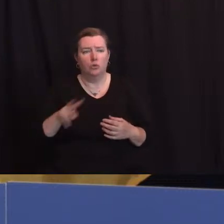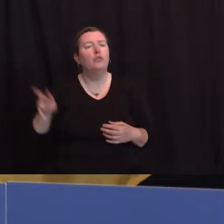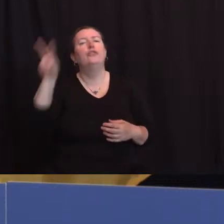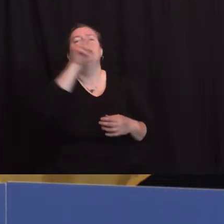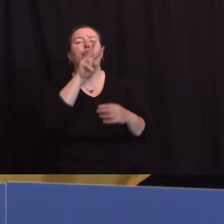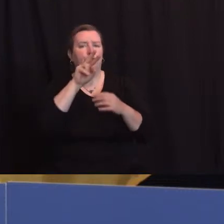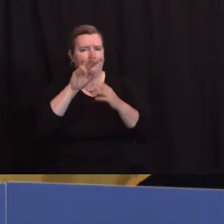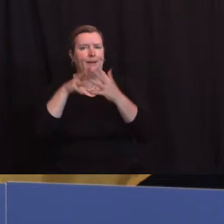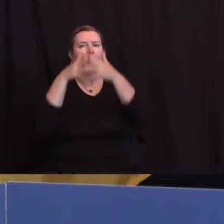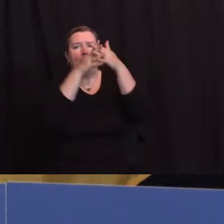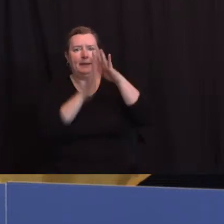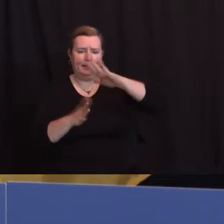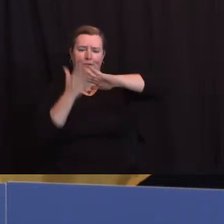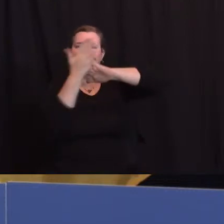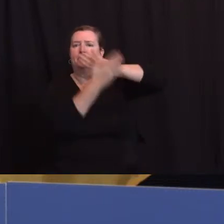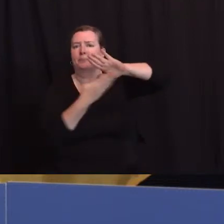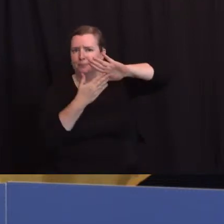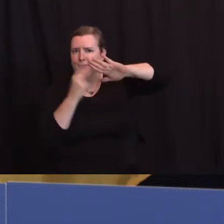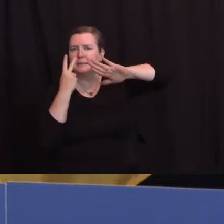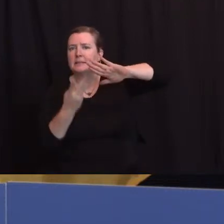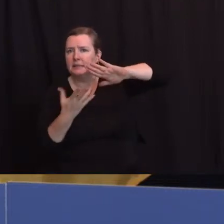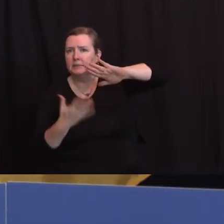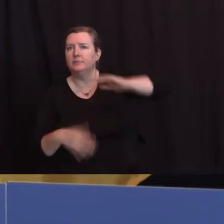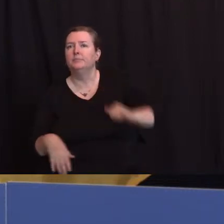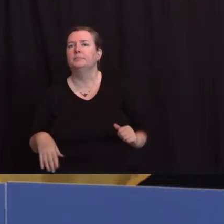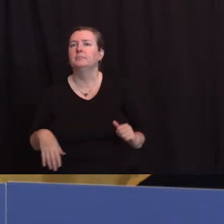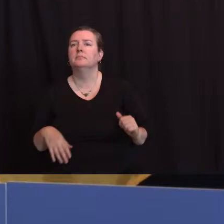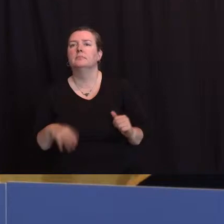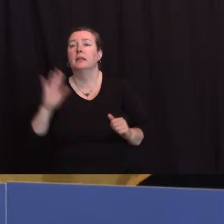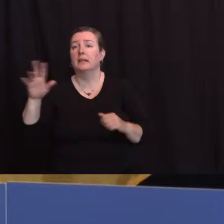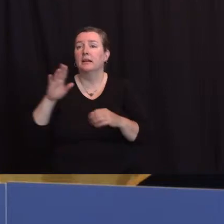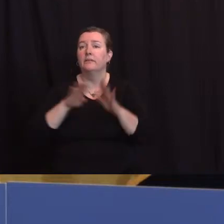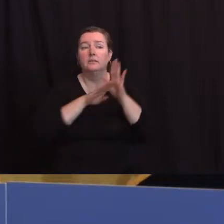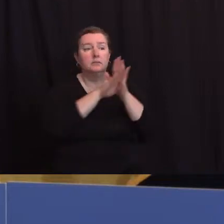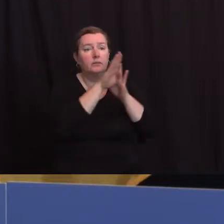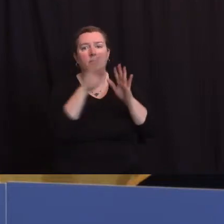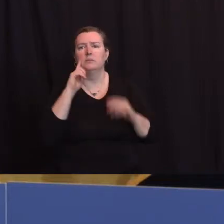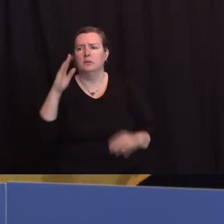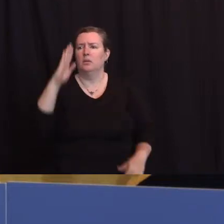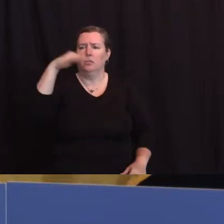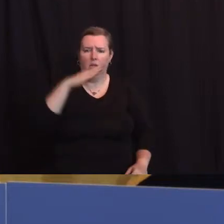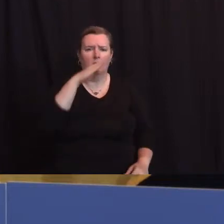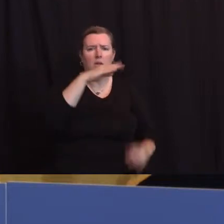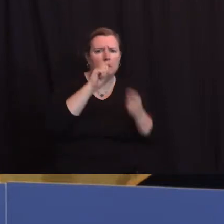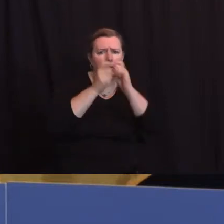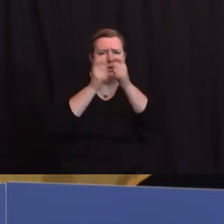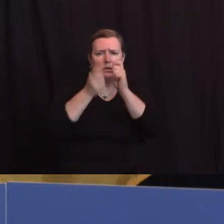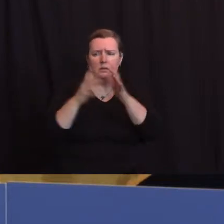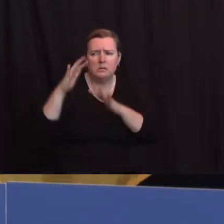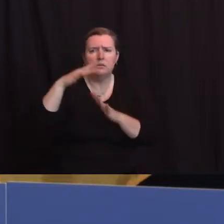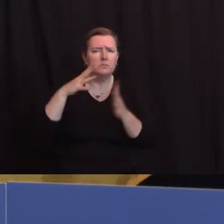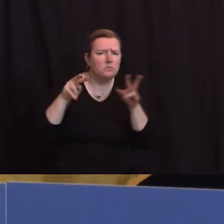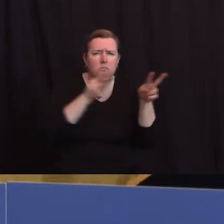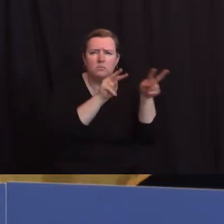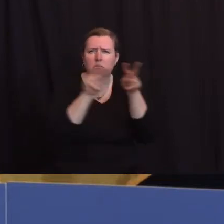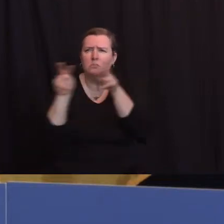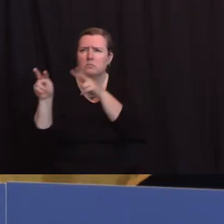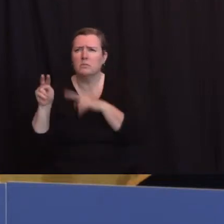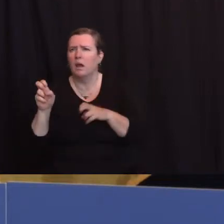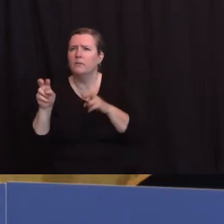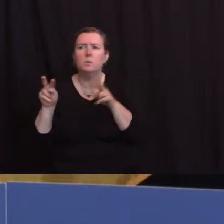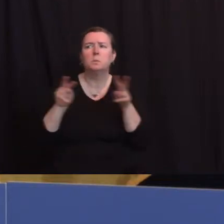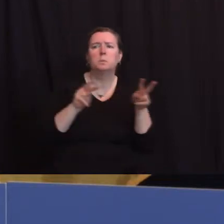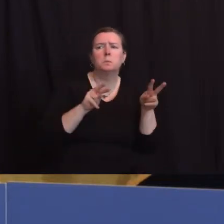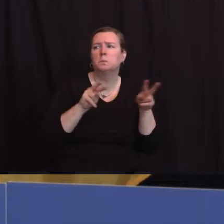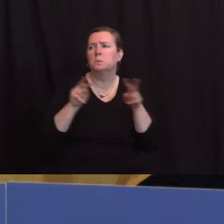see from the trends in the variant data and what the commissioner had pointed out, is that, you can kind of see how,